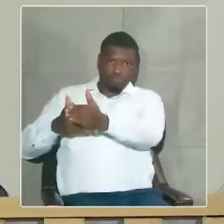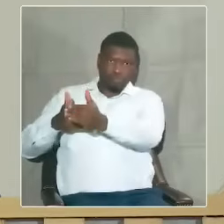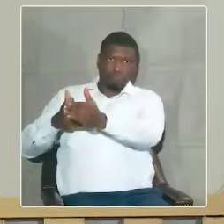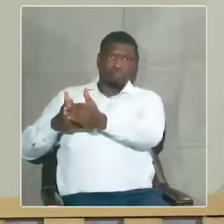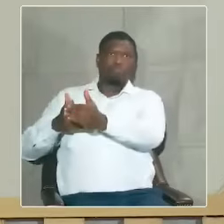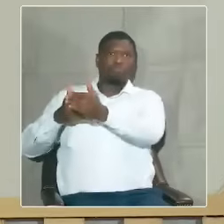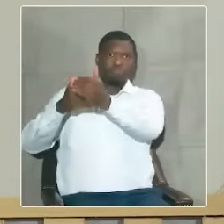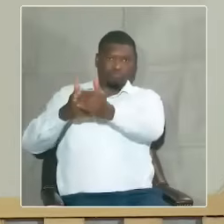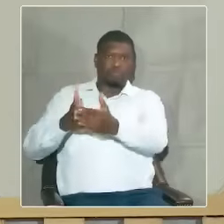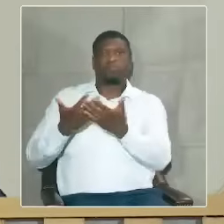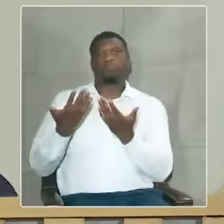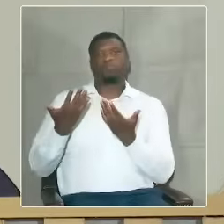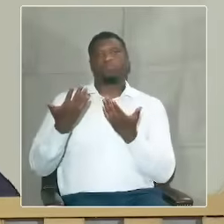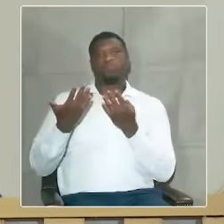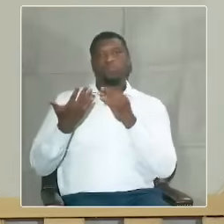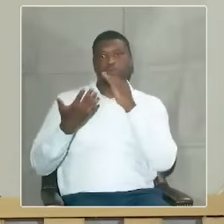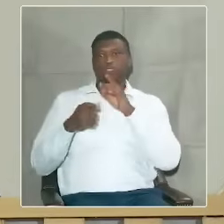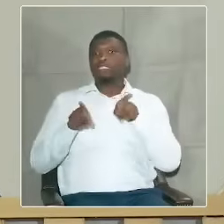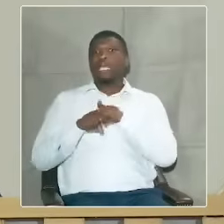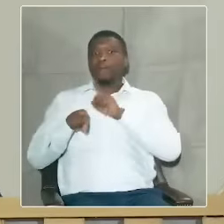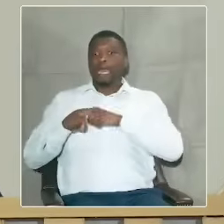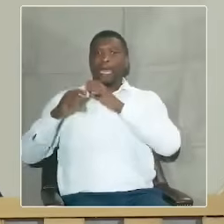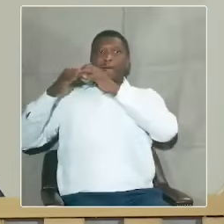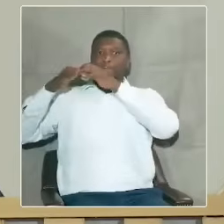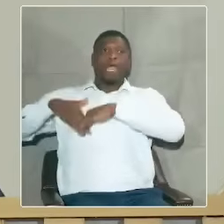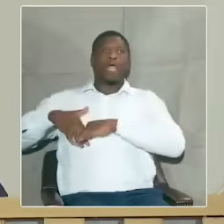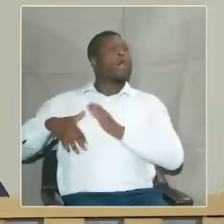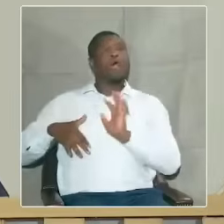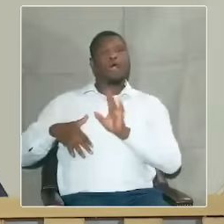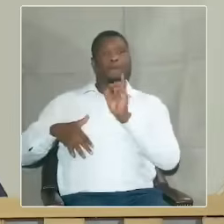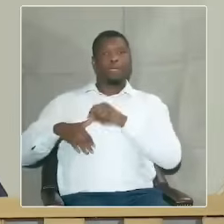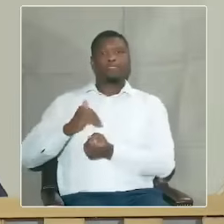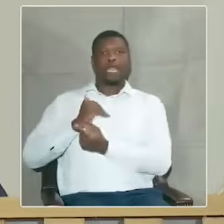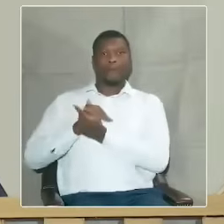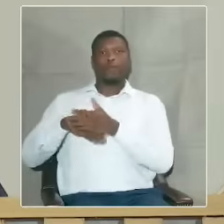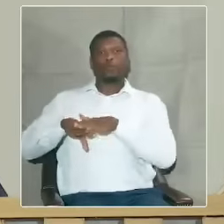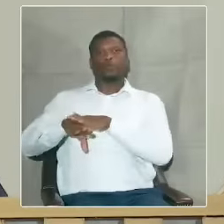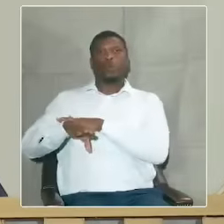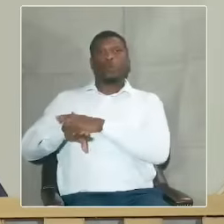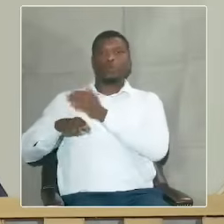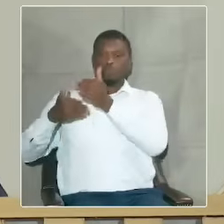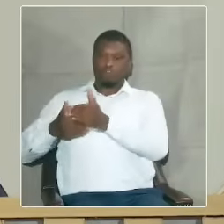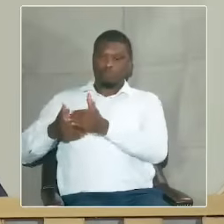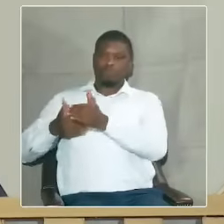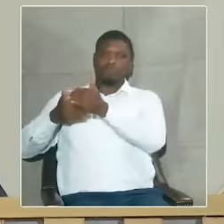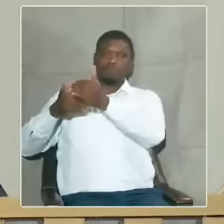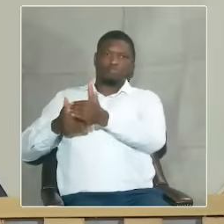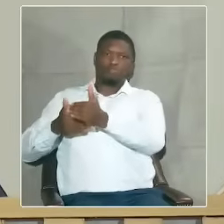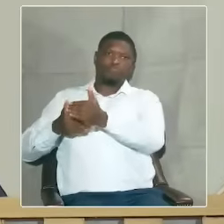let then the team be wind down if ever it has to be